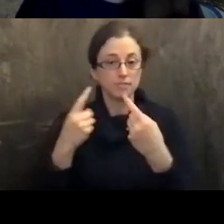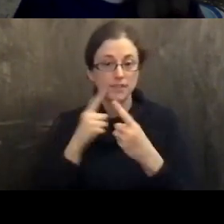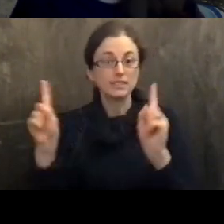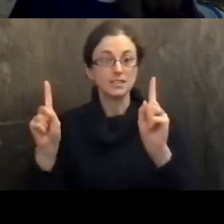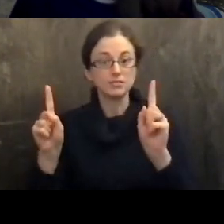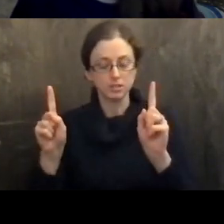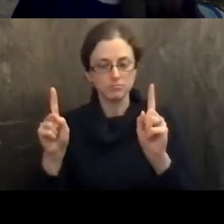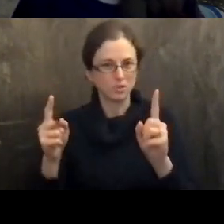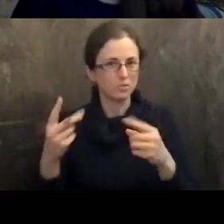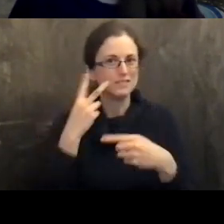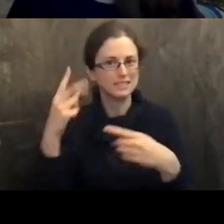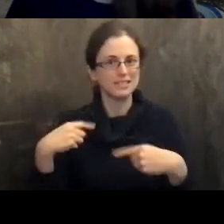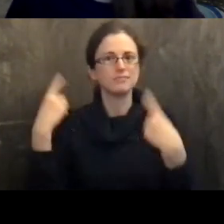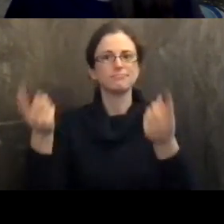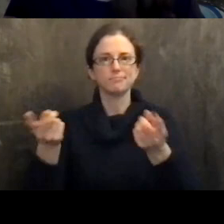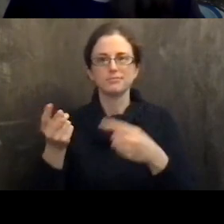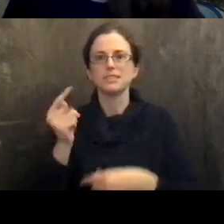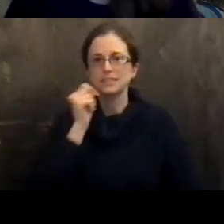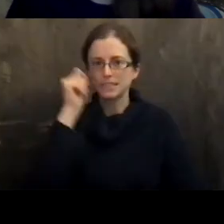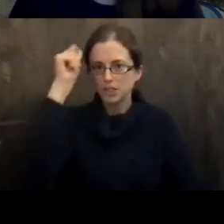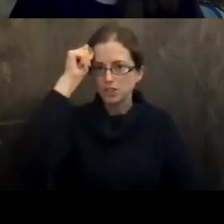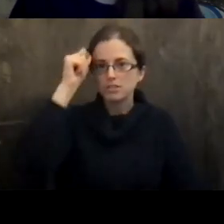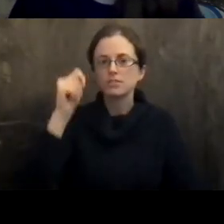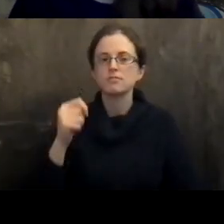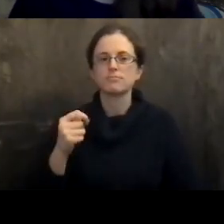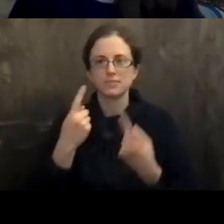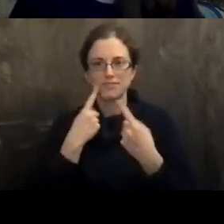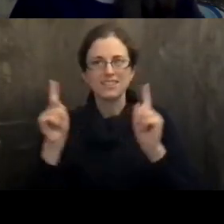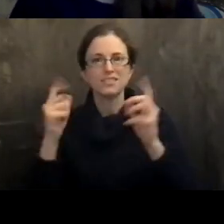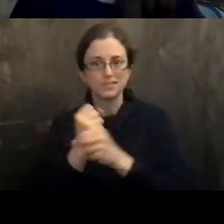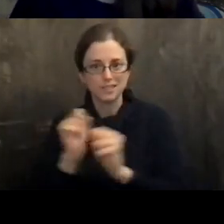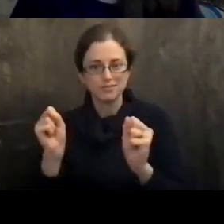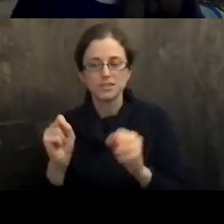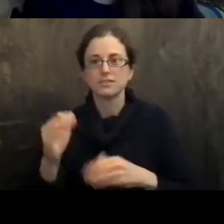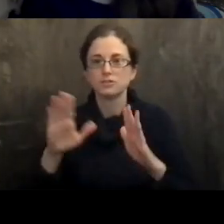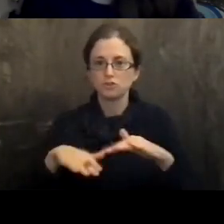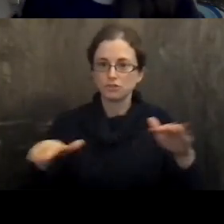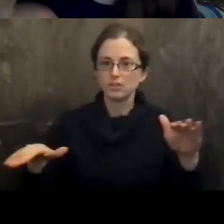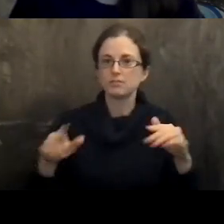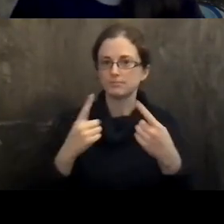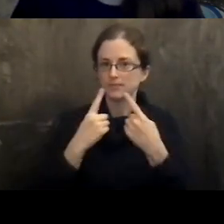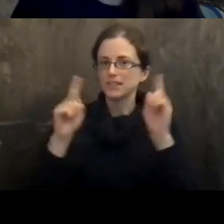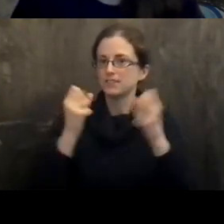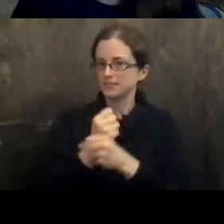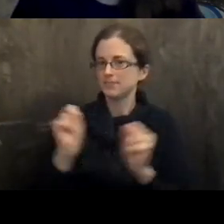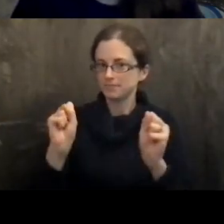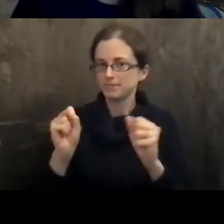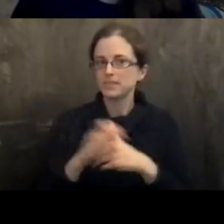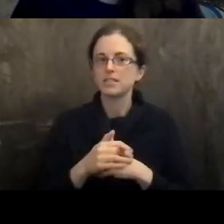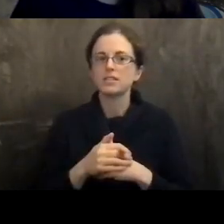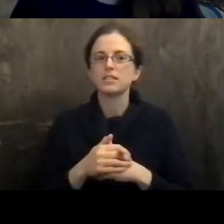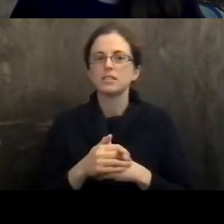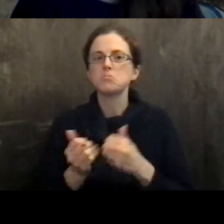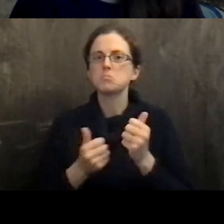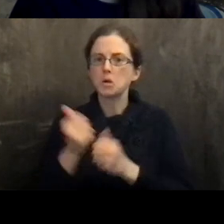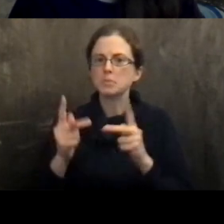That many people will feel mild side effects, if any, and they're typically after the second dose.